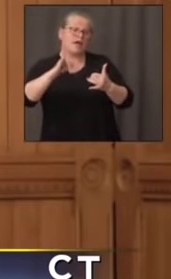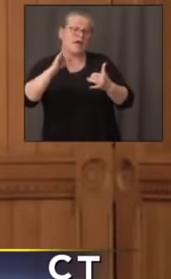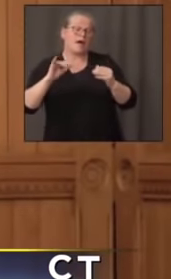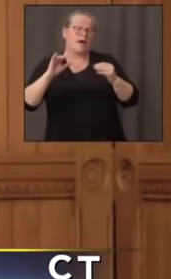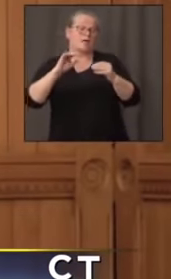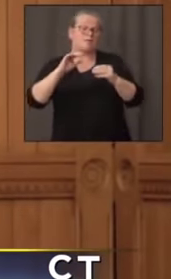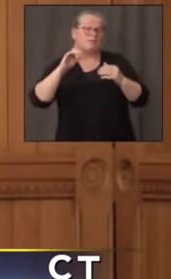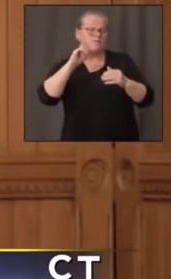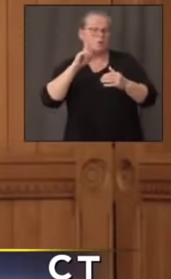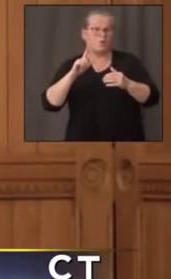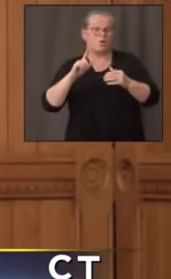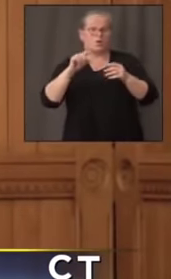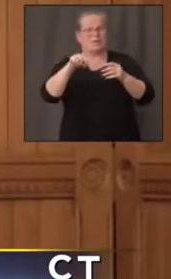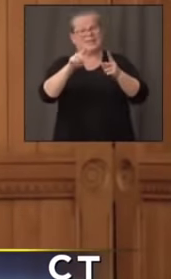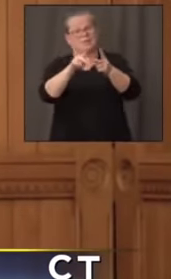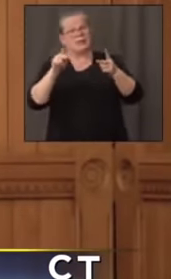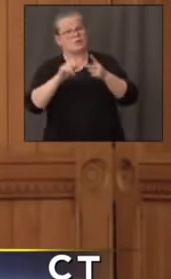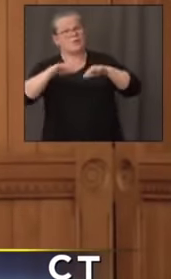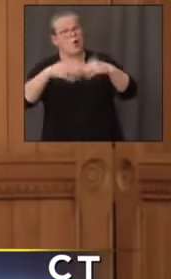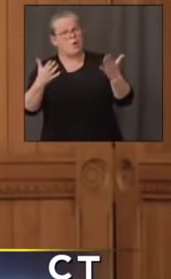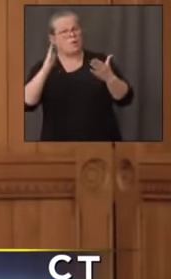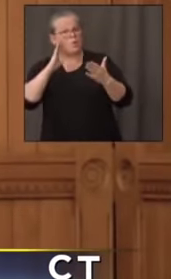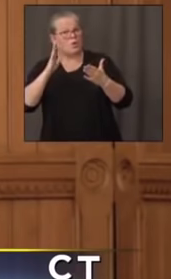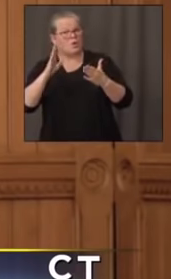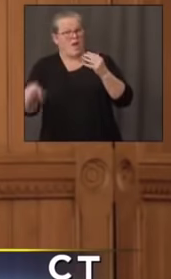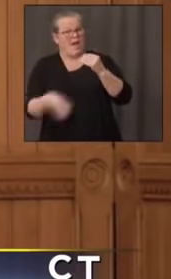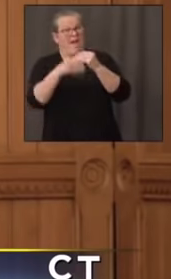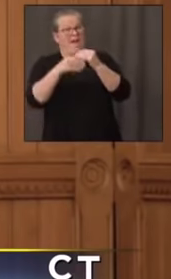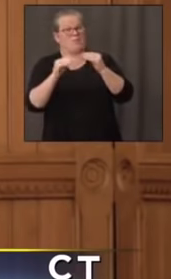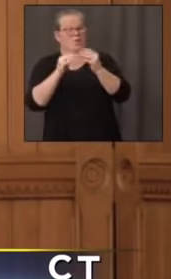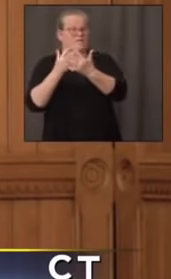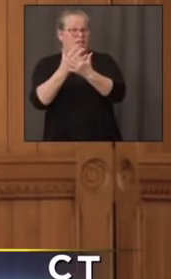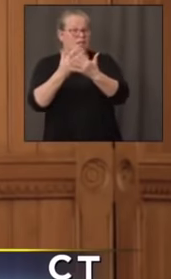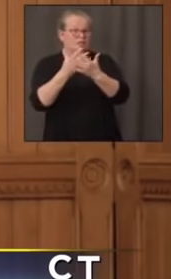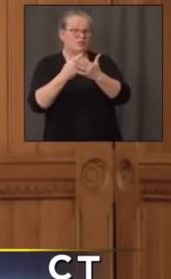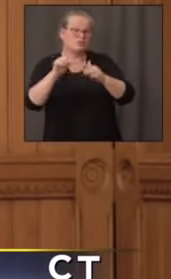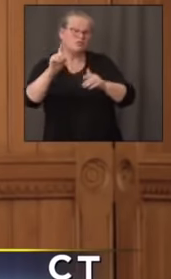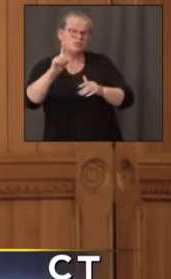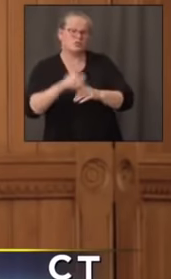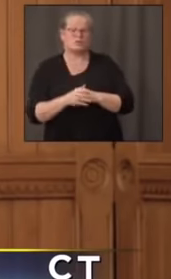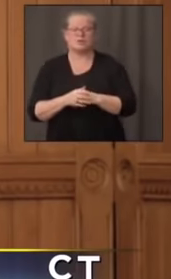mentioned a moment ago, we're looking very closely with a lot of the experts in this area